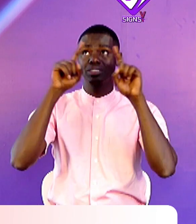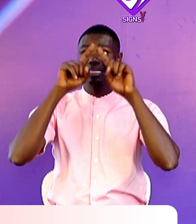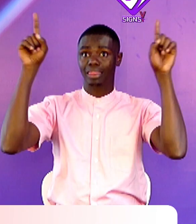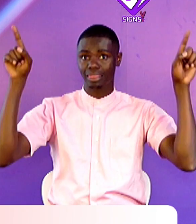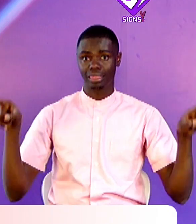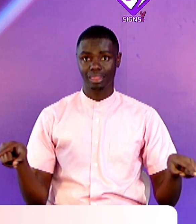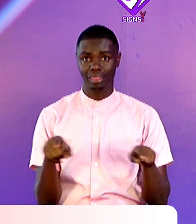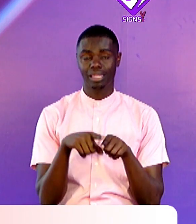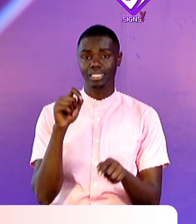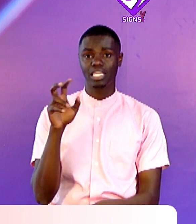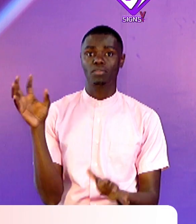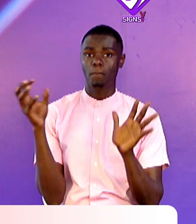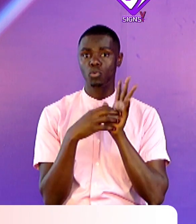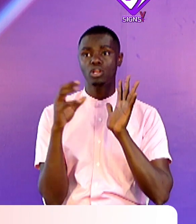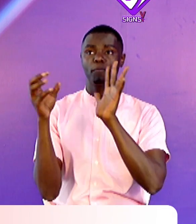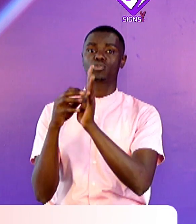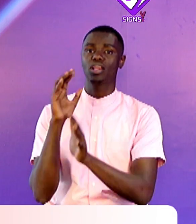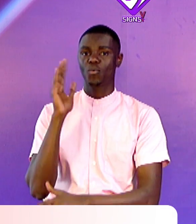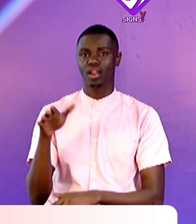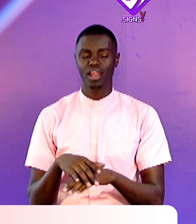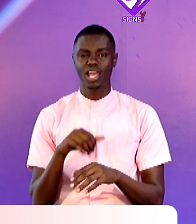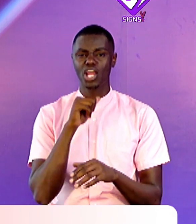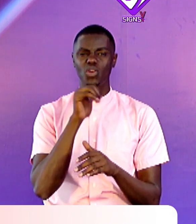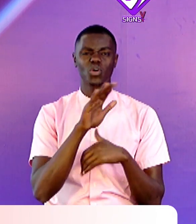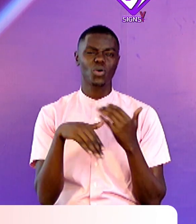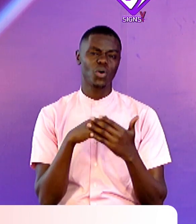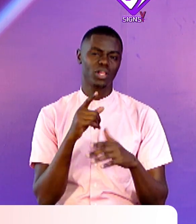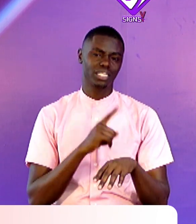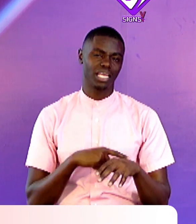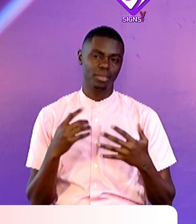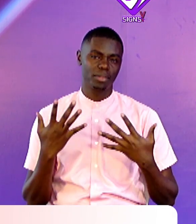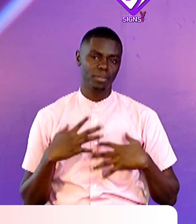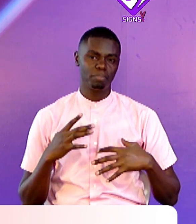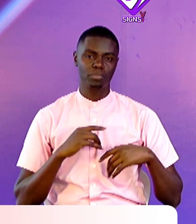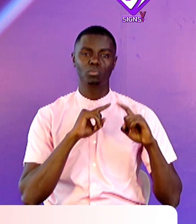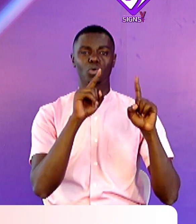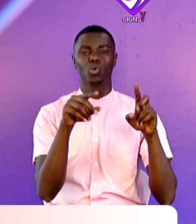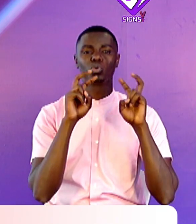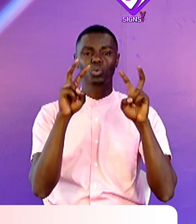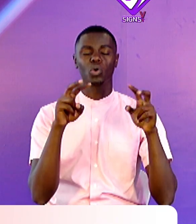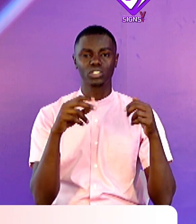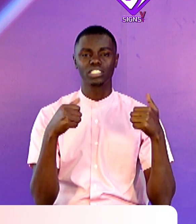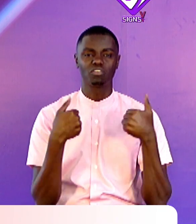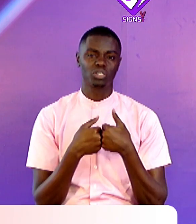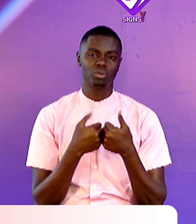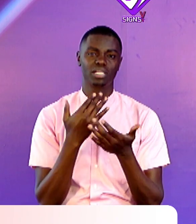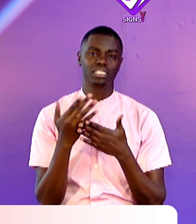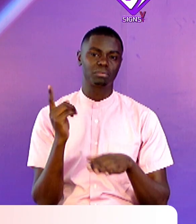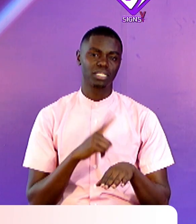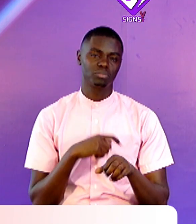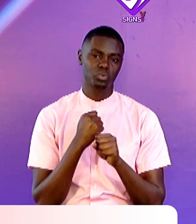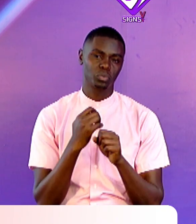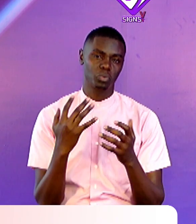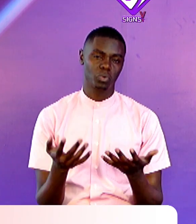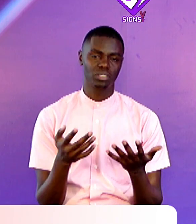in Kenya, Right. it is not all the times that people go out to watch match lives. Sometimes we just do